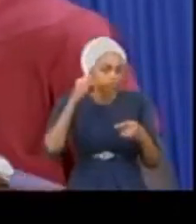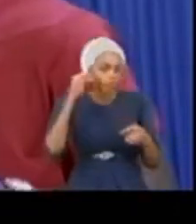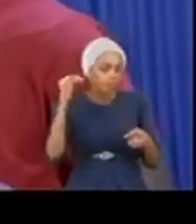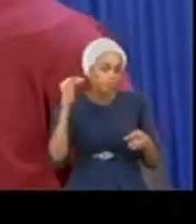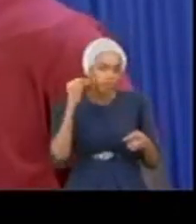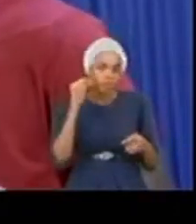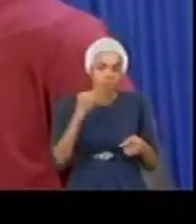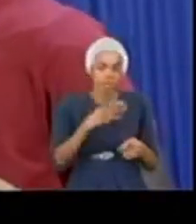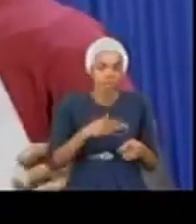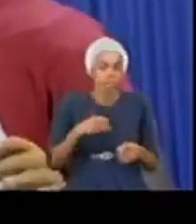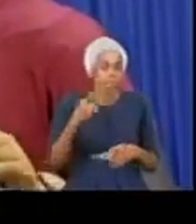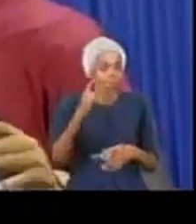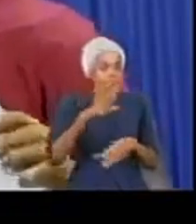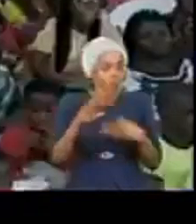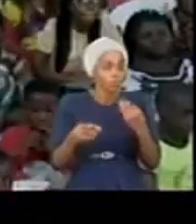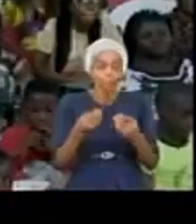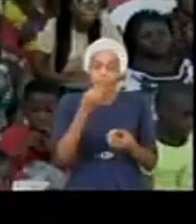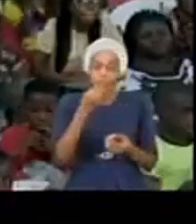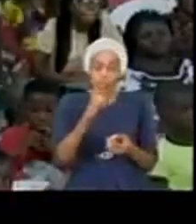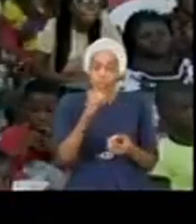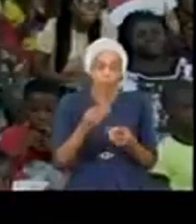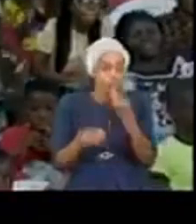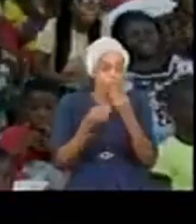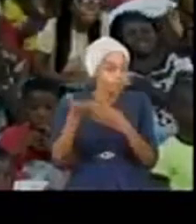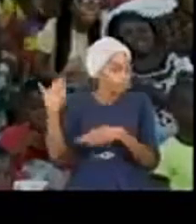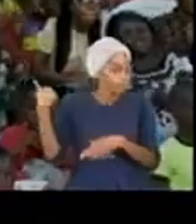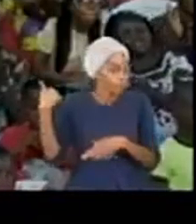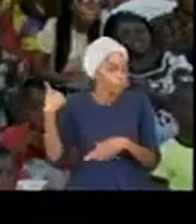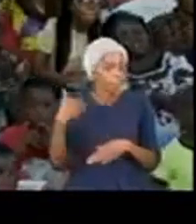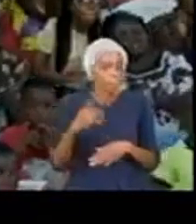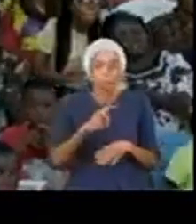no symptoms of ulcer again in my life. Praise the Lord.